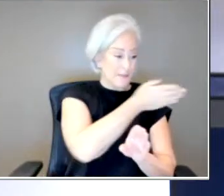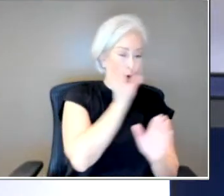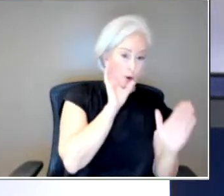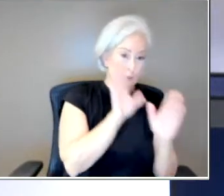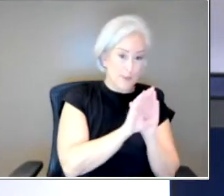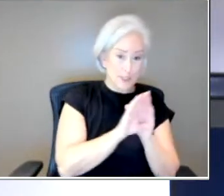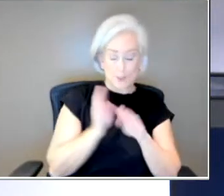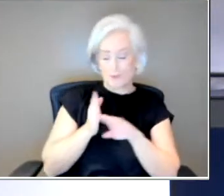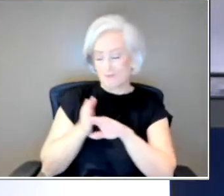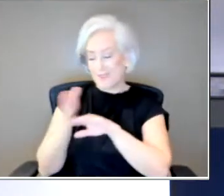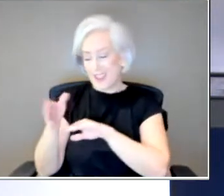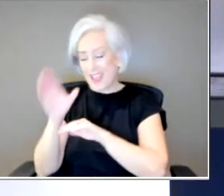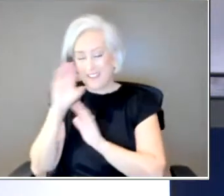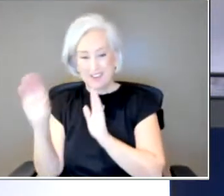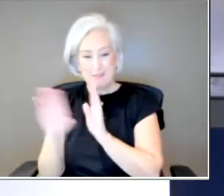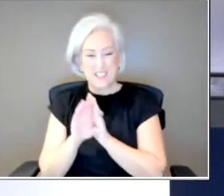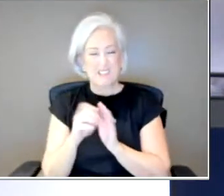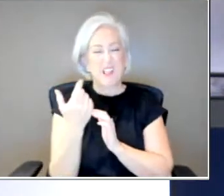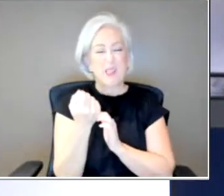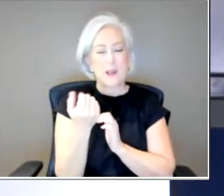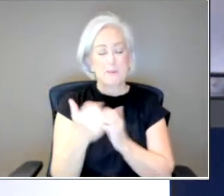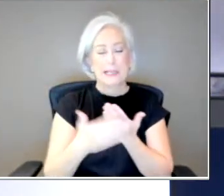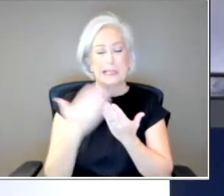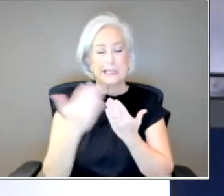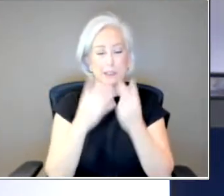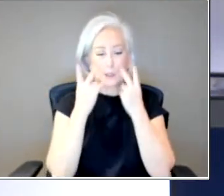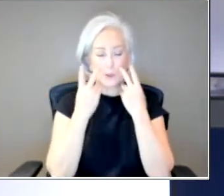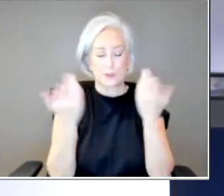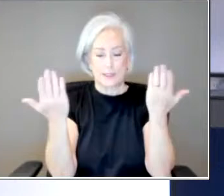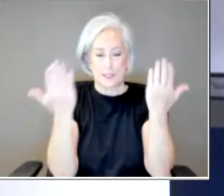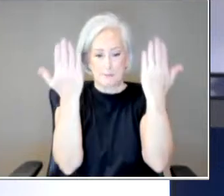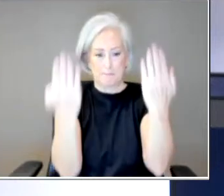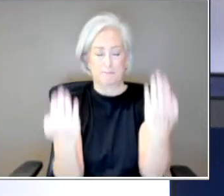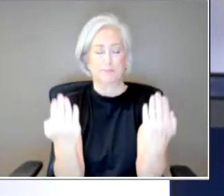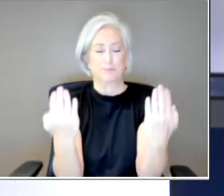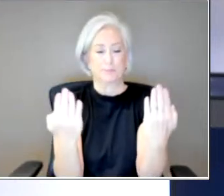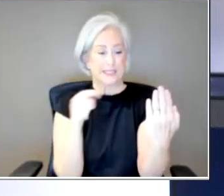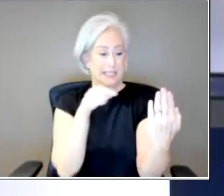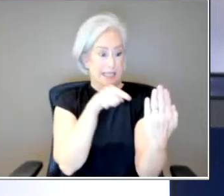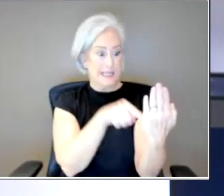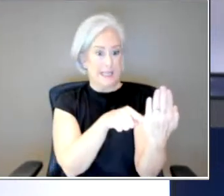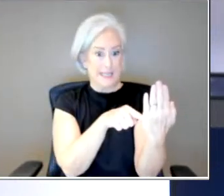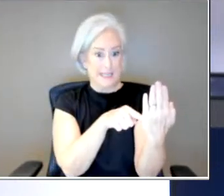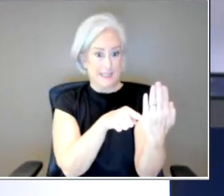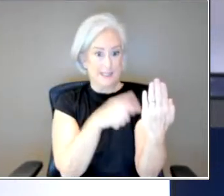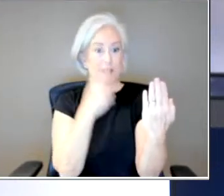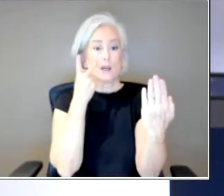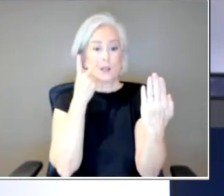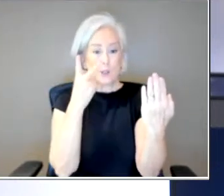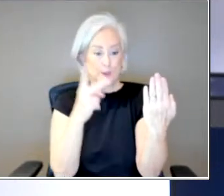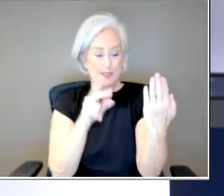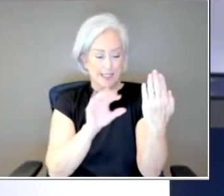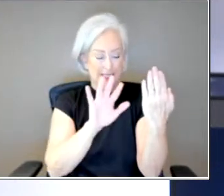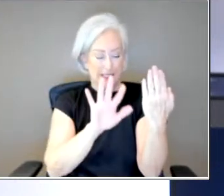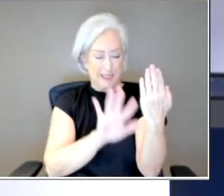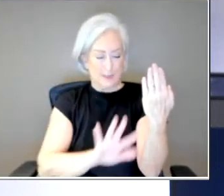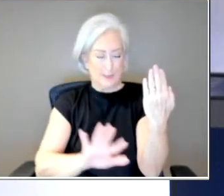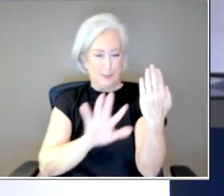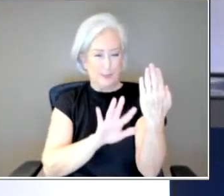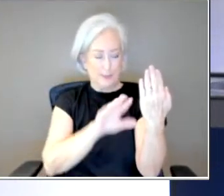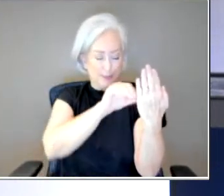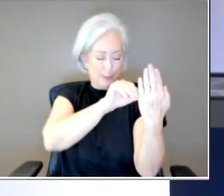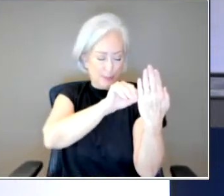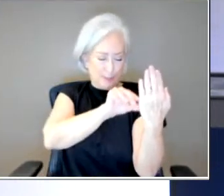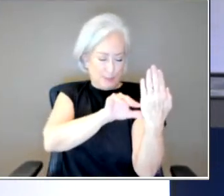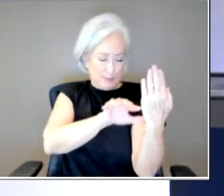easier way to look at, really, when you look at them side by side like this, you can see how much of a change there really is. So these are pictures with